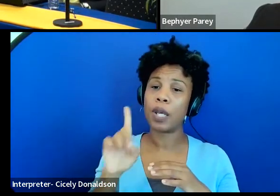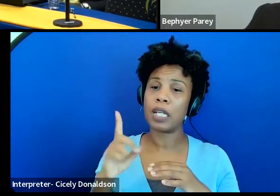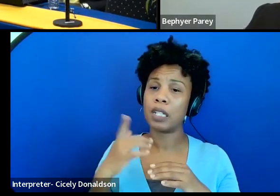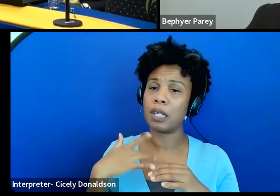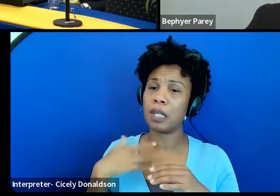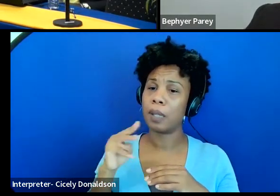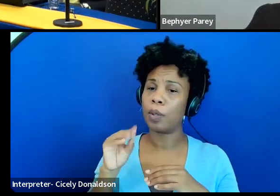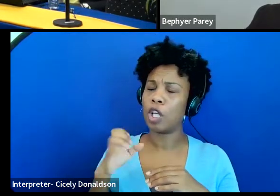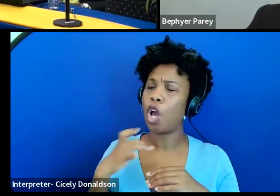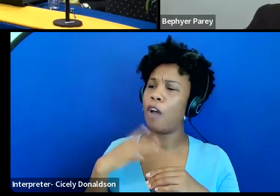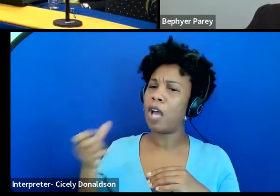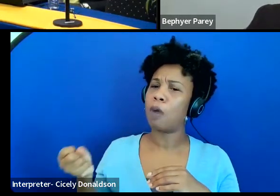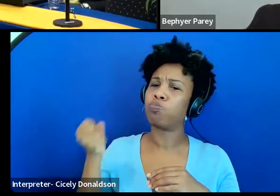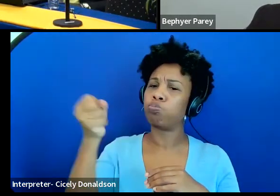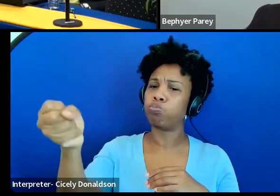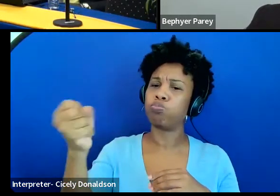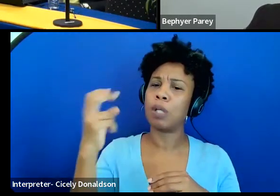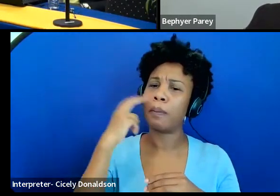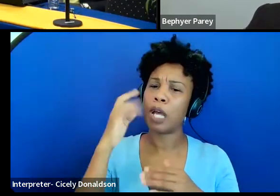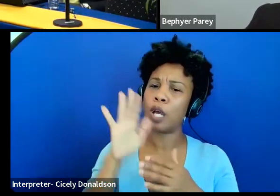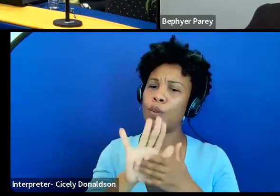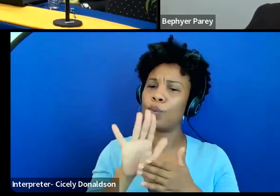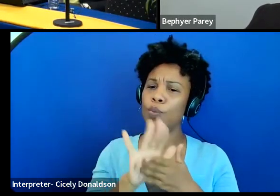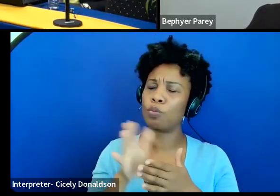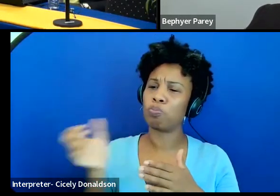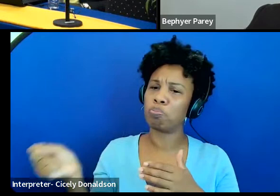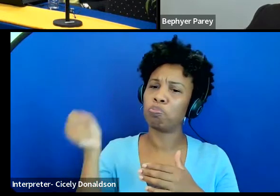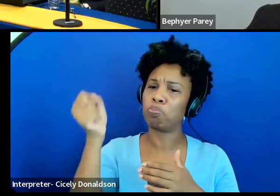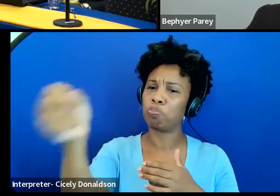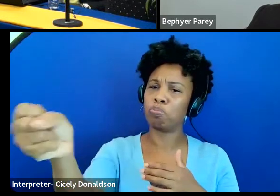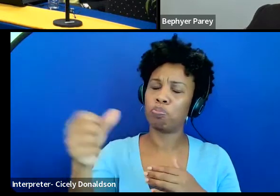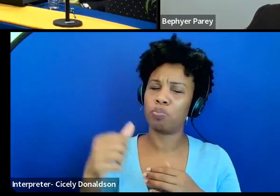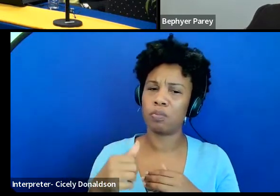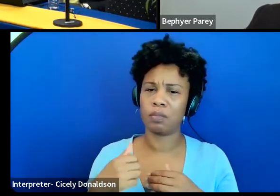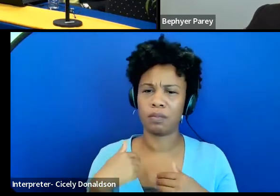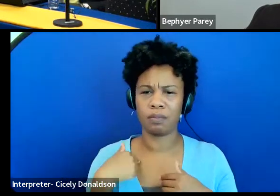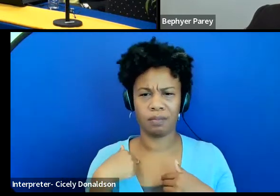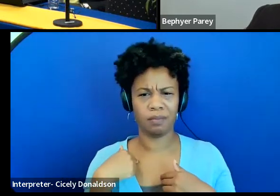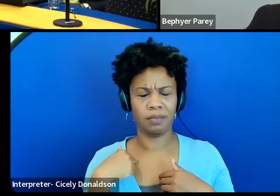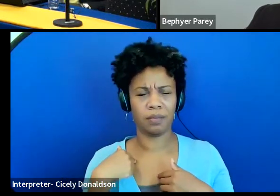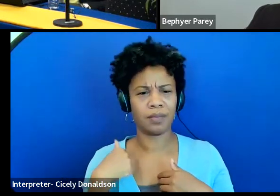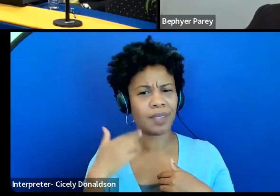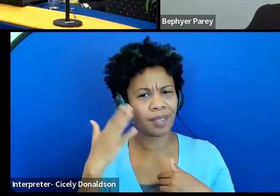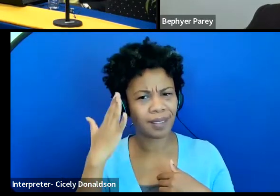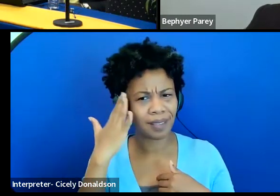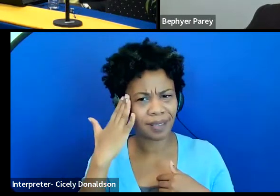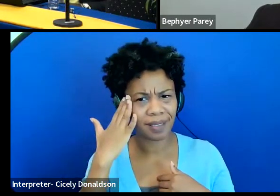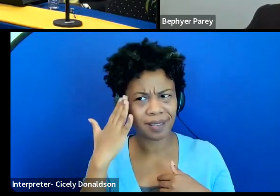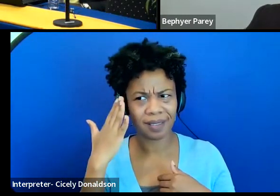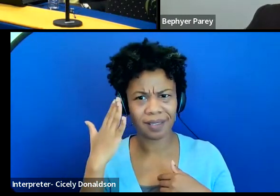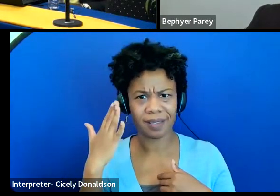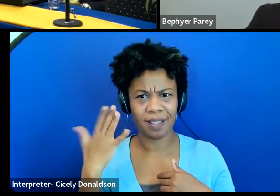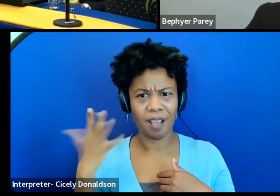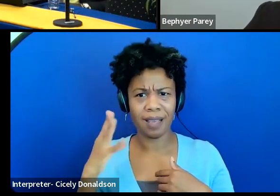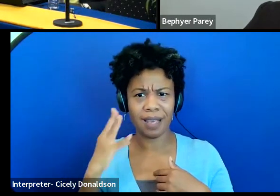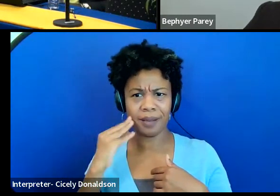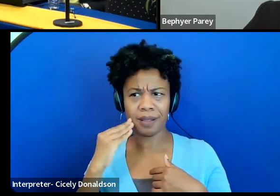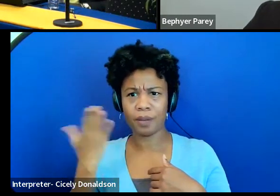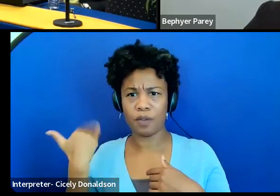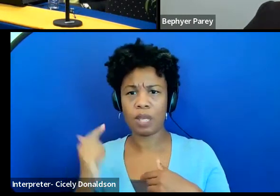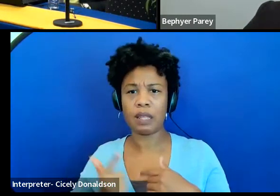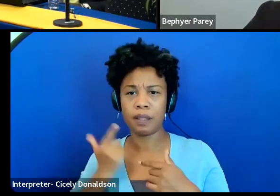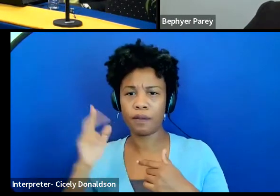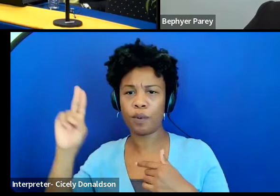my knowledge and background in special needs, in the UK, I decided that no, because I want